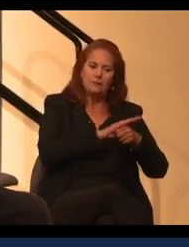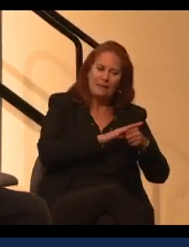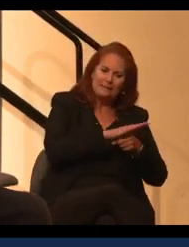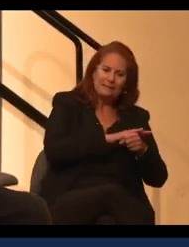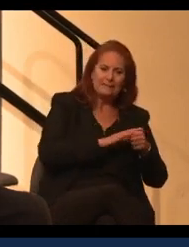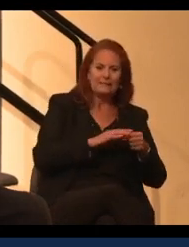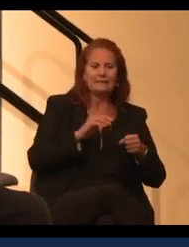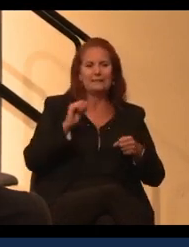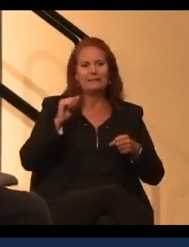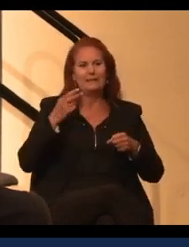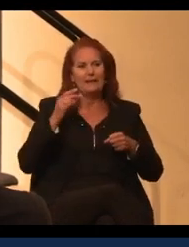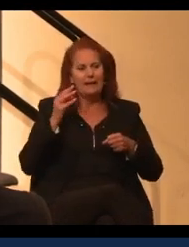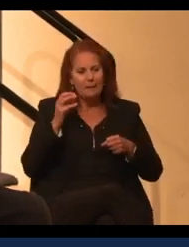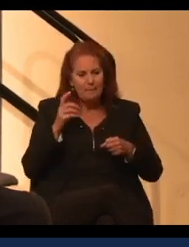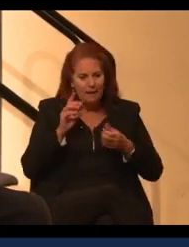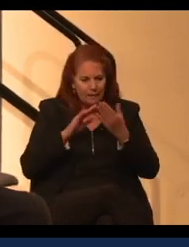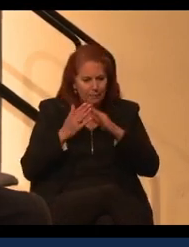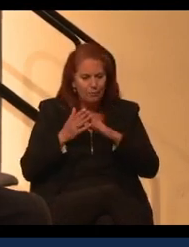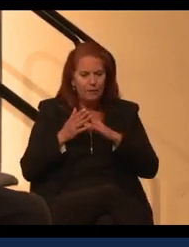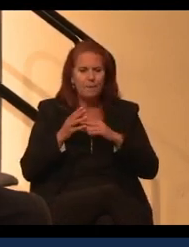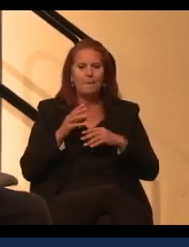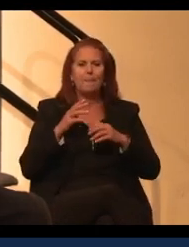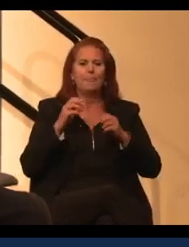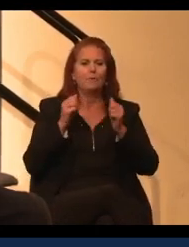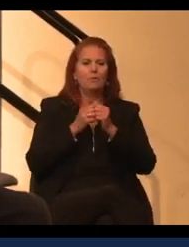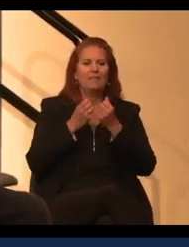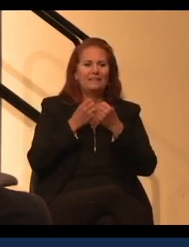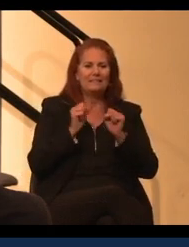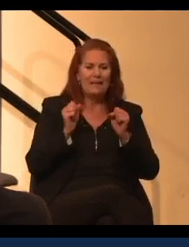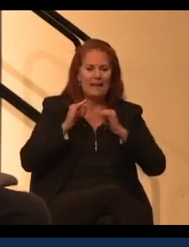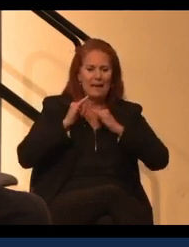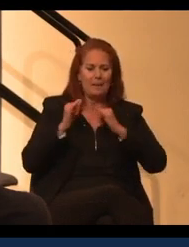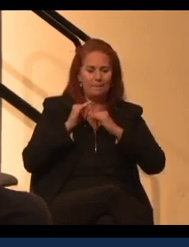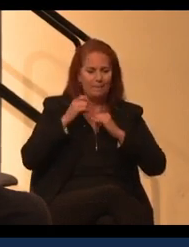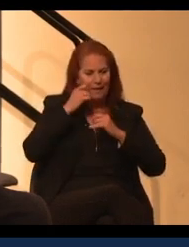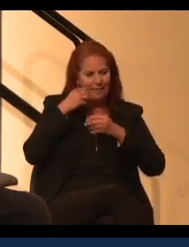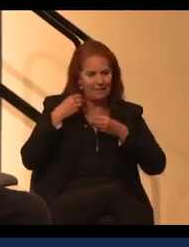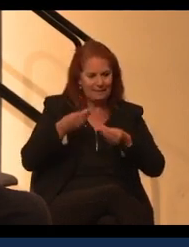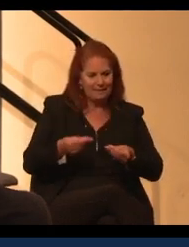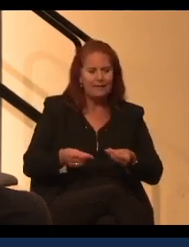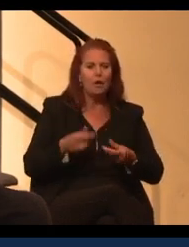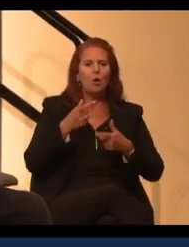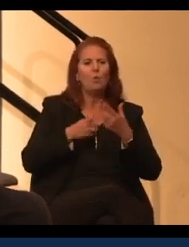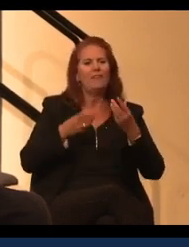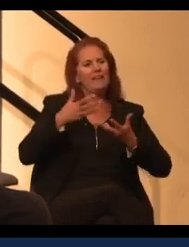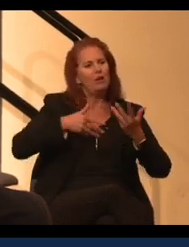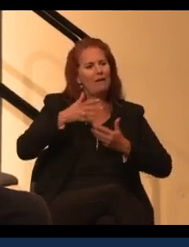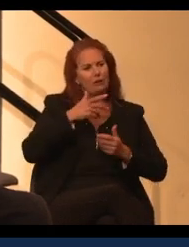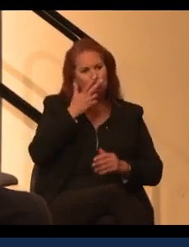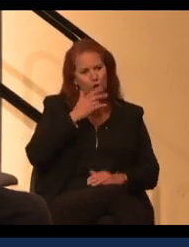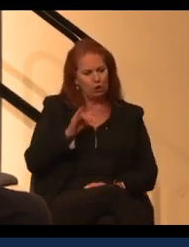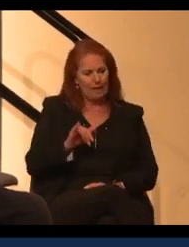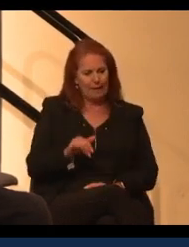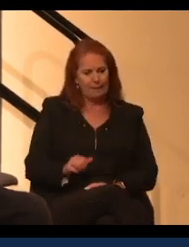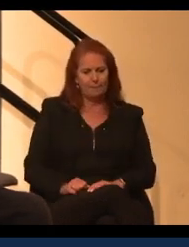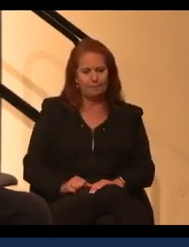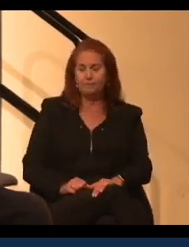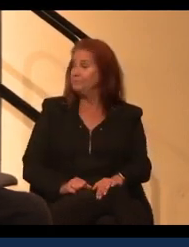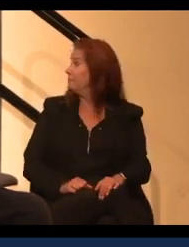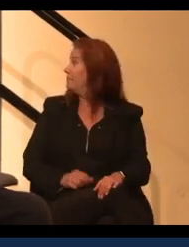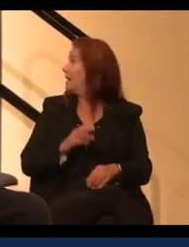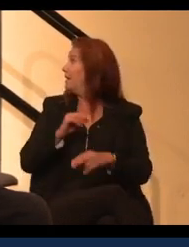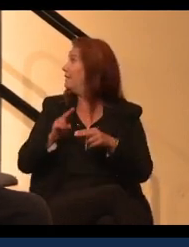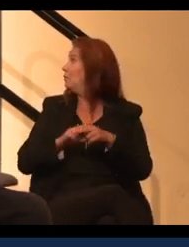the ISPO community? What is it like within the same ethnicity? What do those interactions look like? And